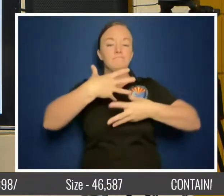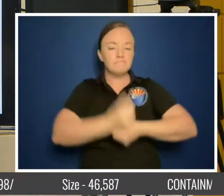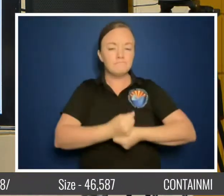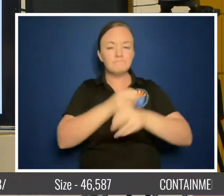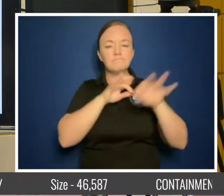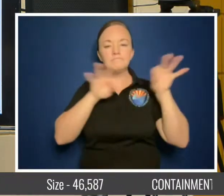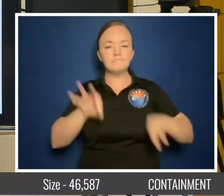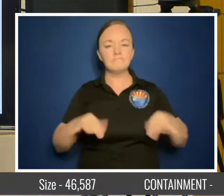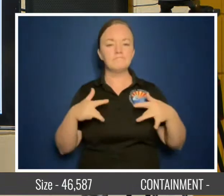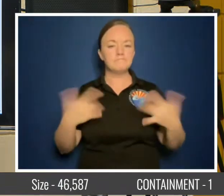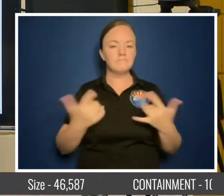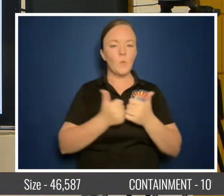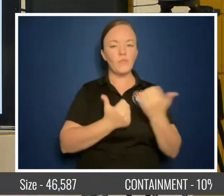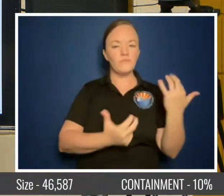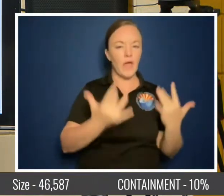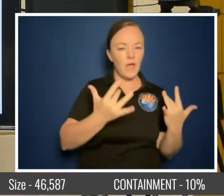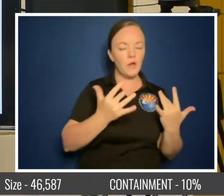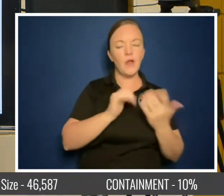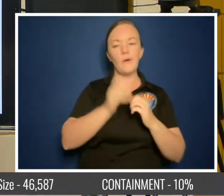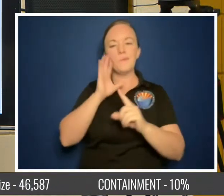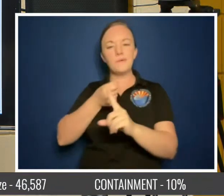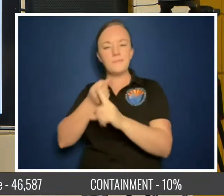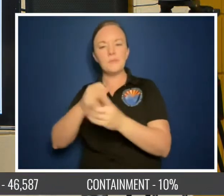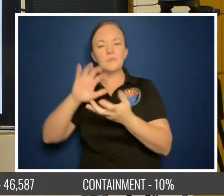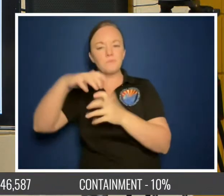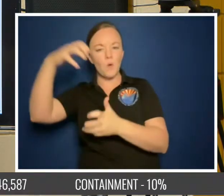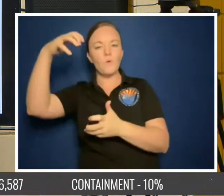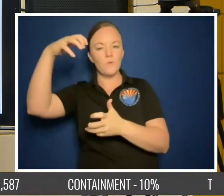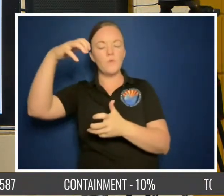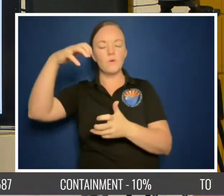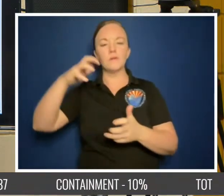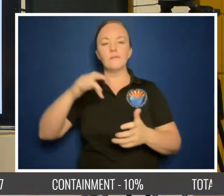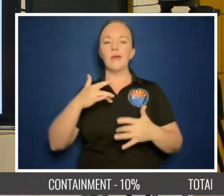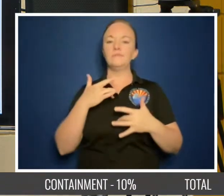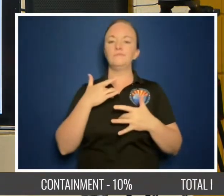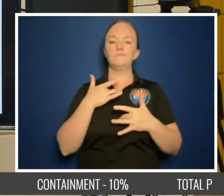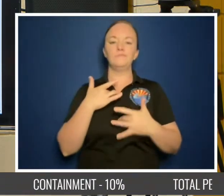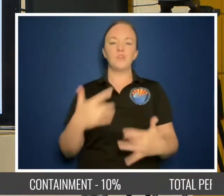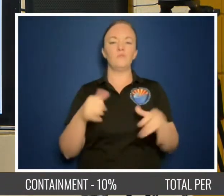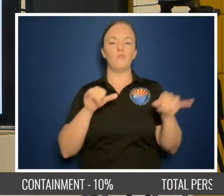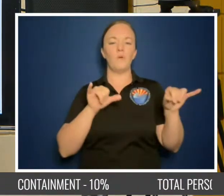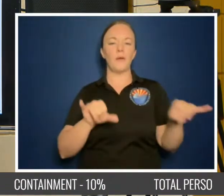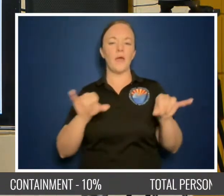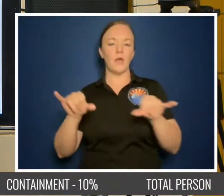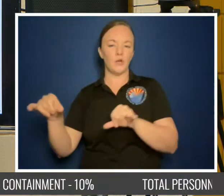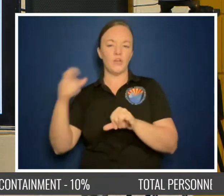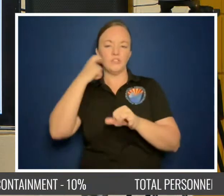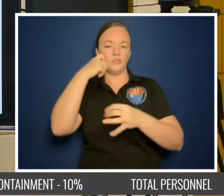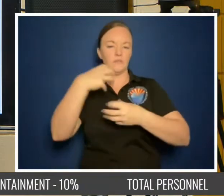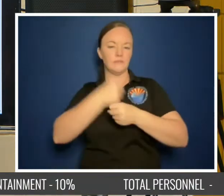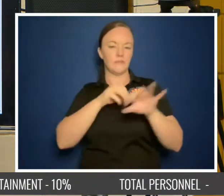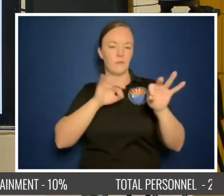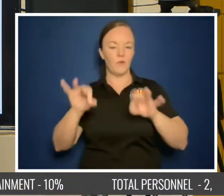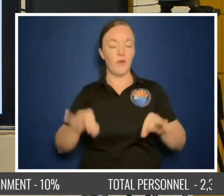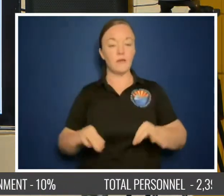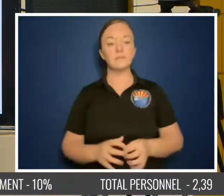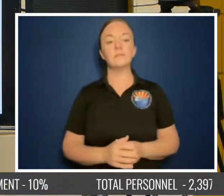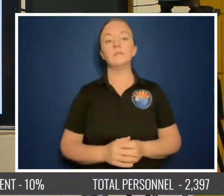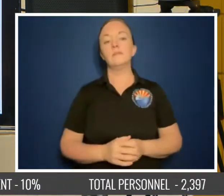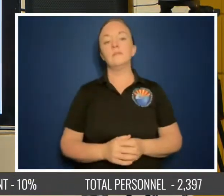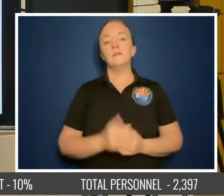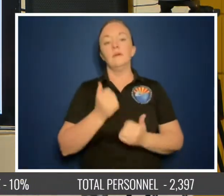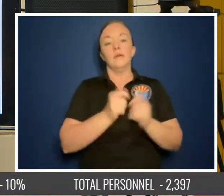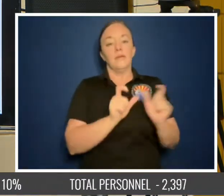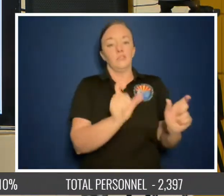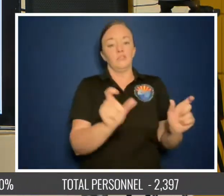for smoke, and the general pattern that I just sort of summarized there. And then it's got, at each tab right down here,